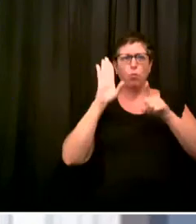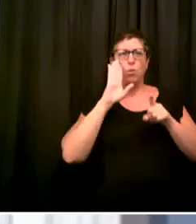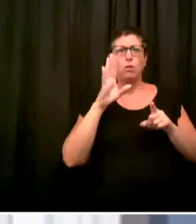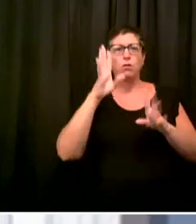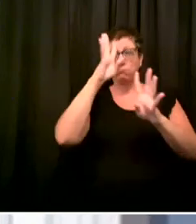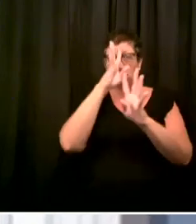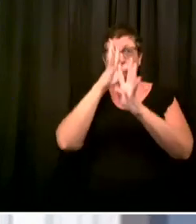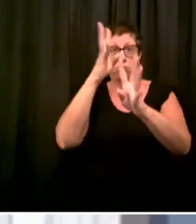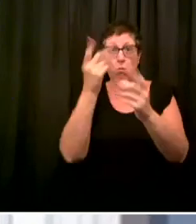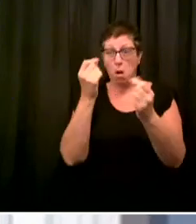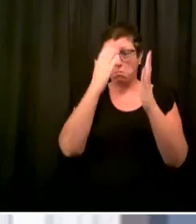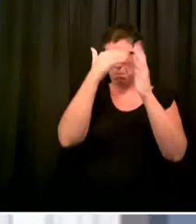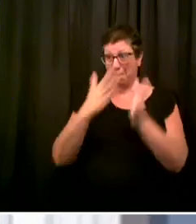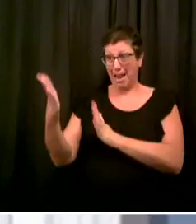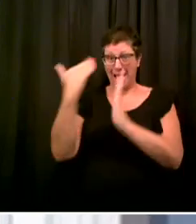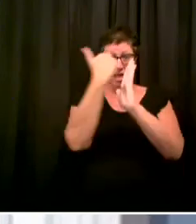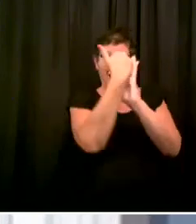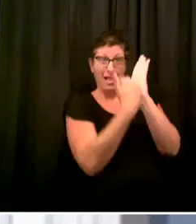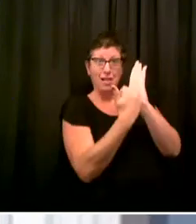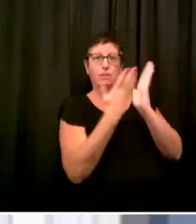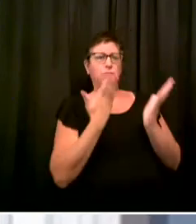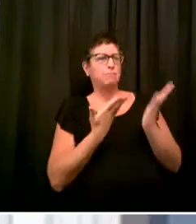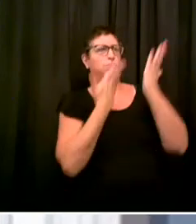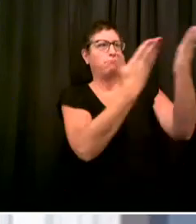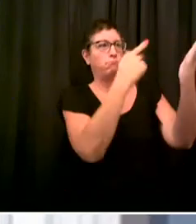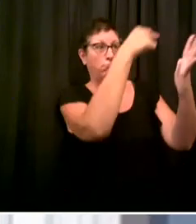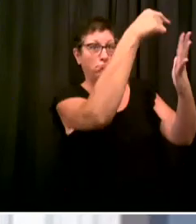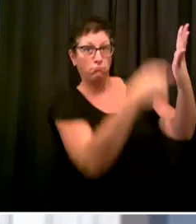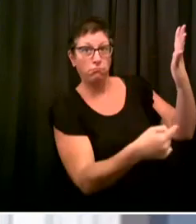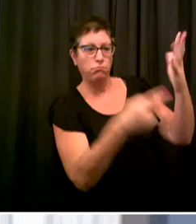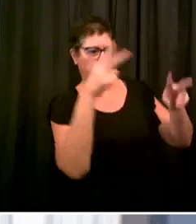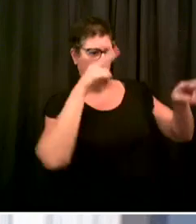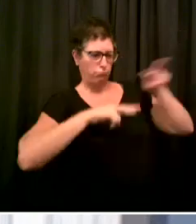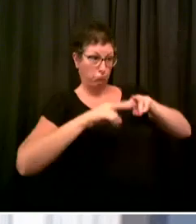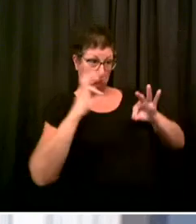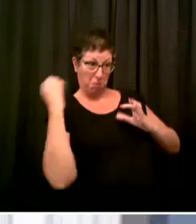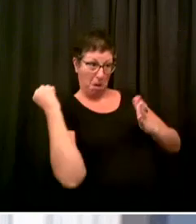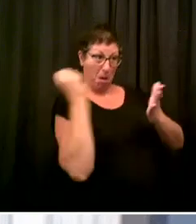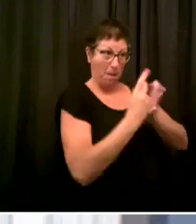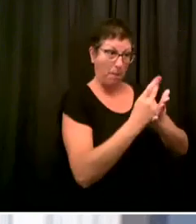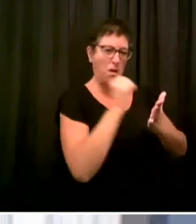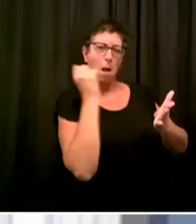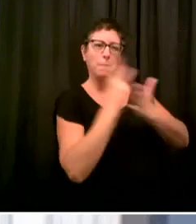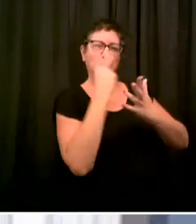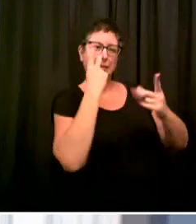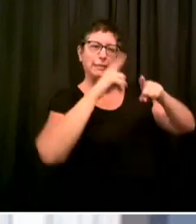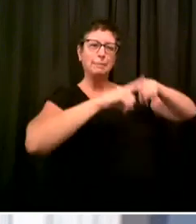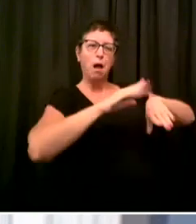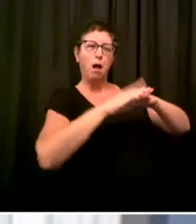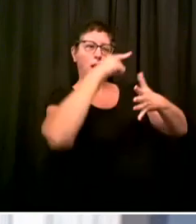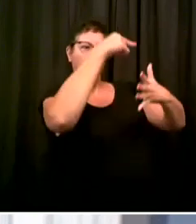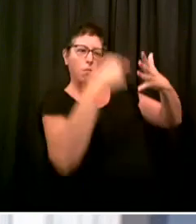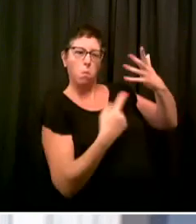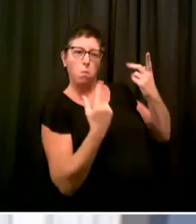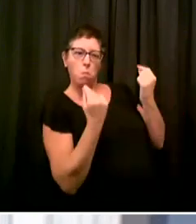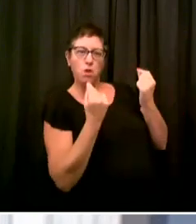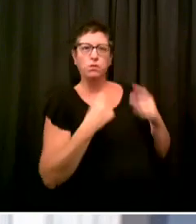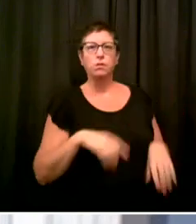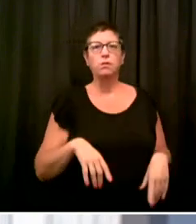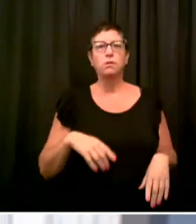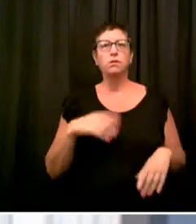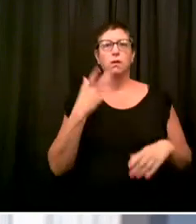accounted for. Because first and foremost, we want to make sure that our students and staff are safe and secure. But we also are